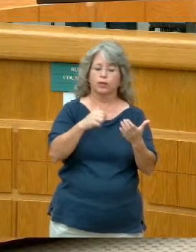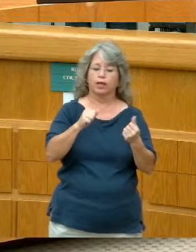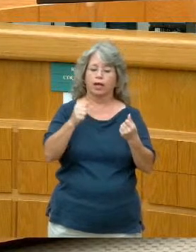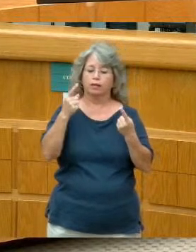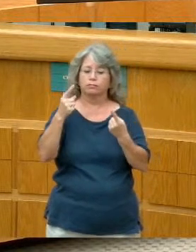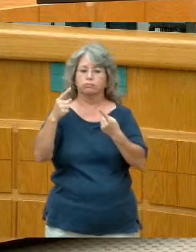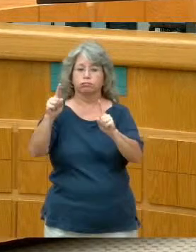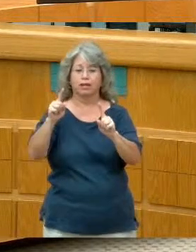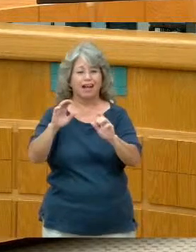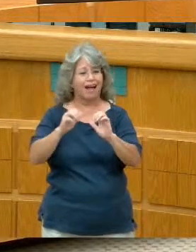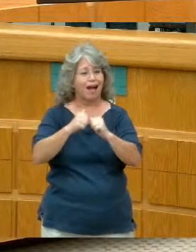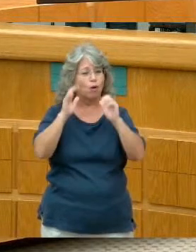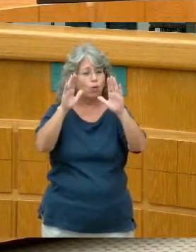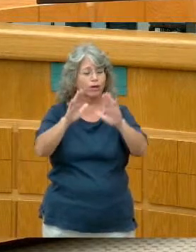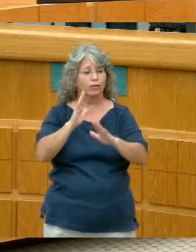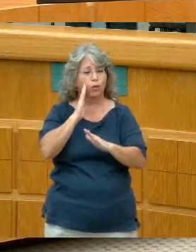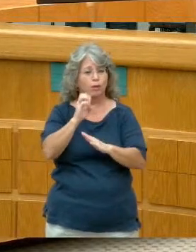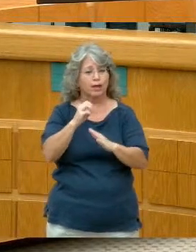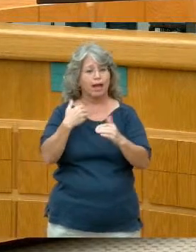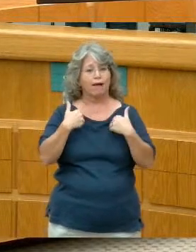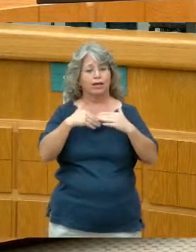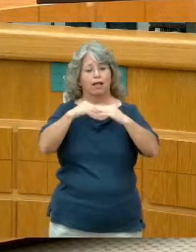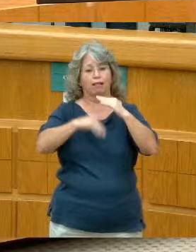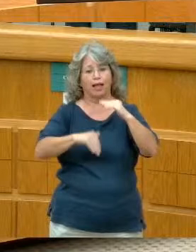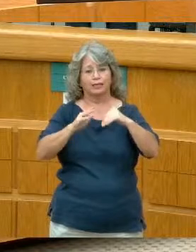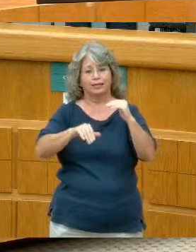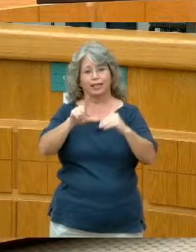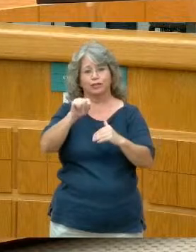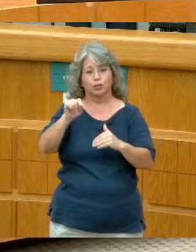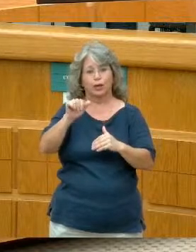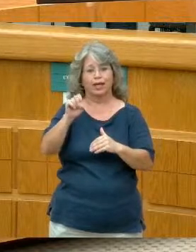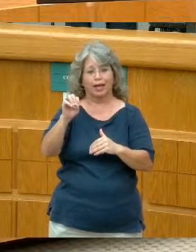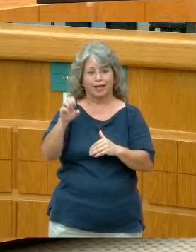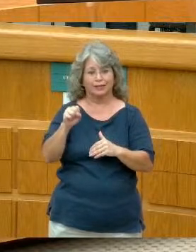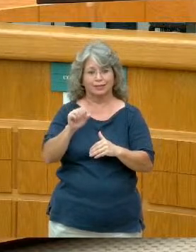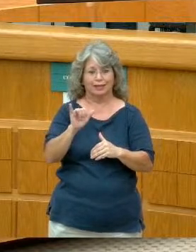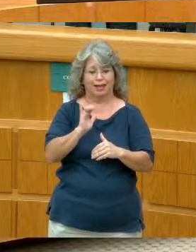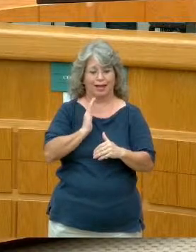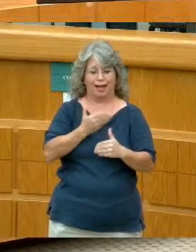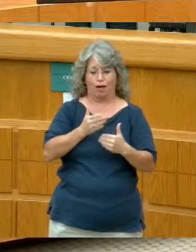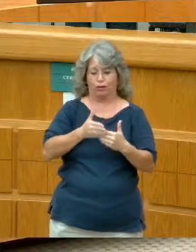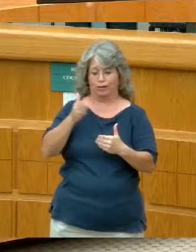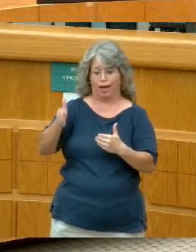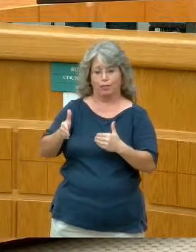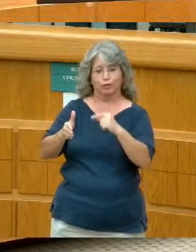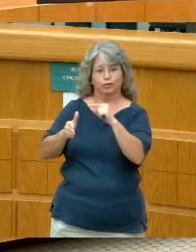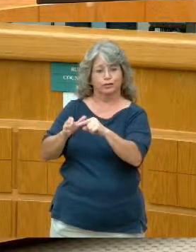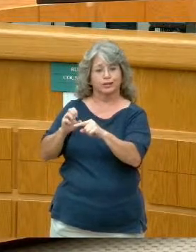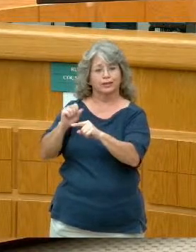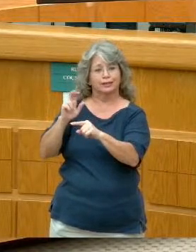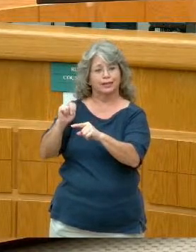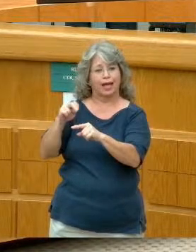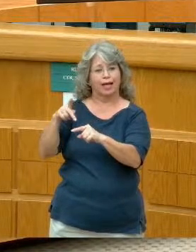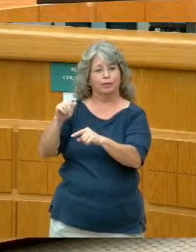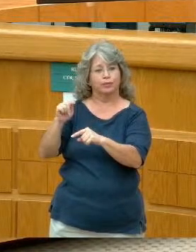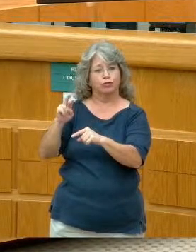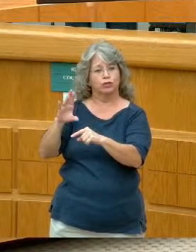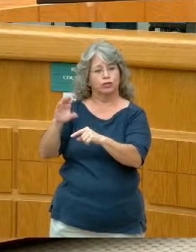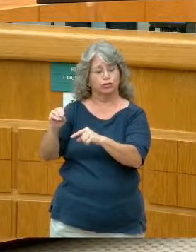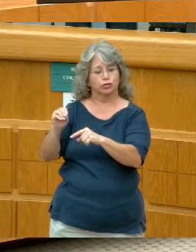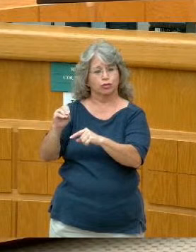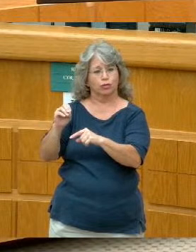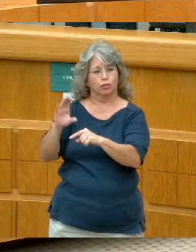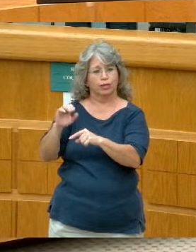can get there. How great would that be to have fewer than 20 cases, Director Rodriguez, like our neighbor in San Pat?